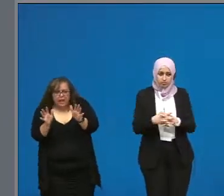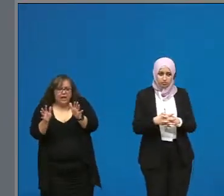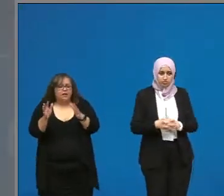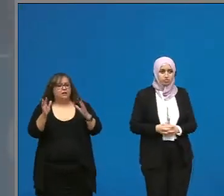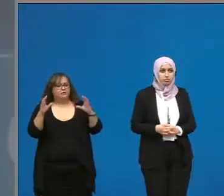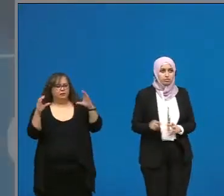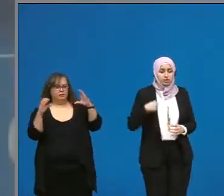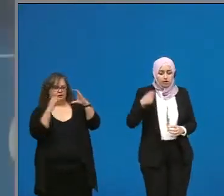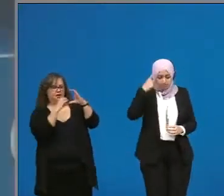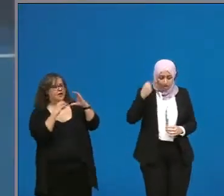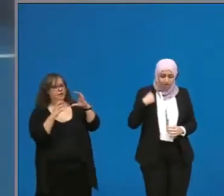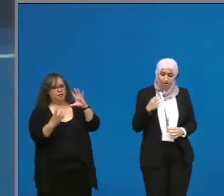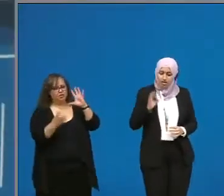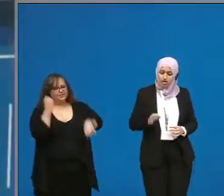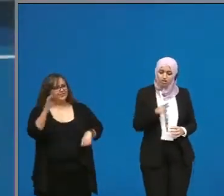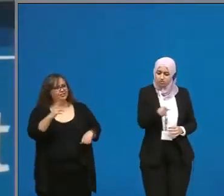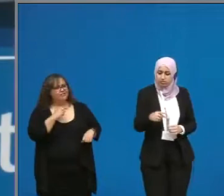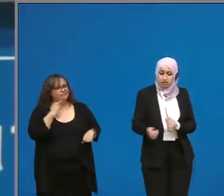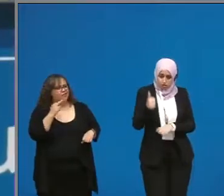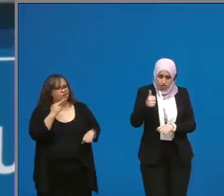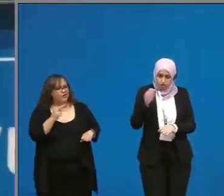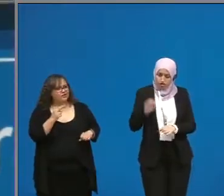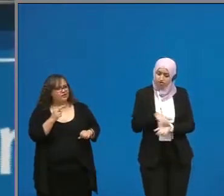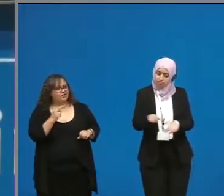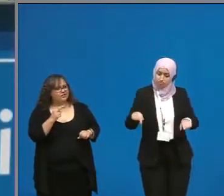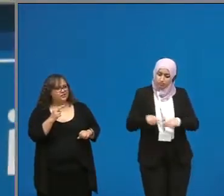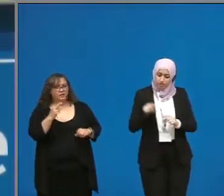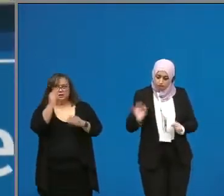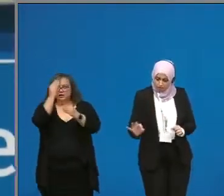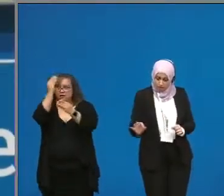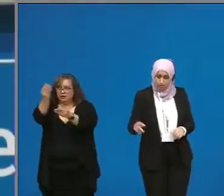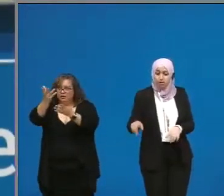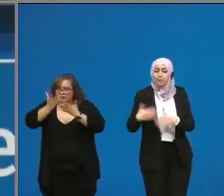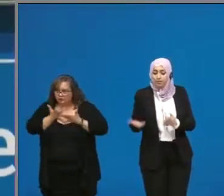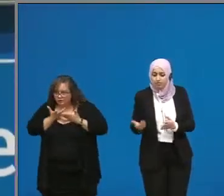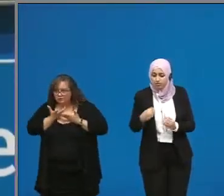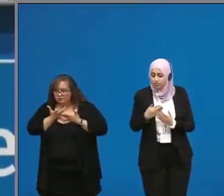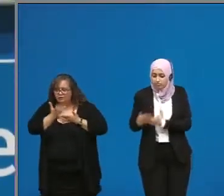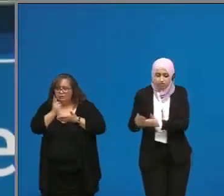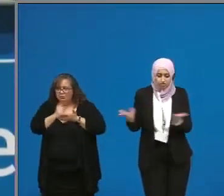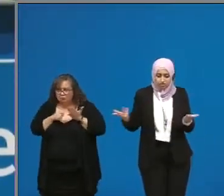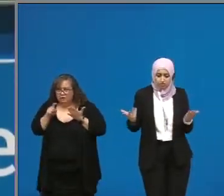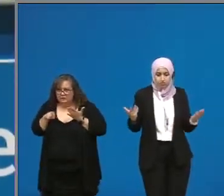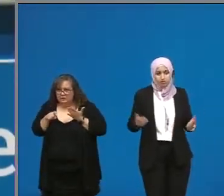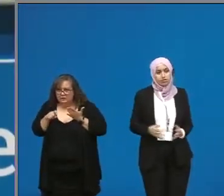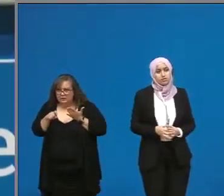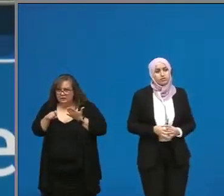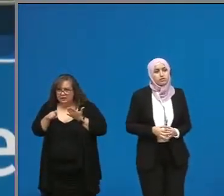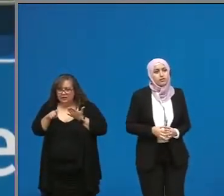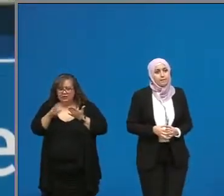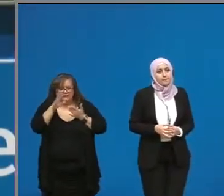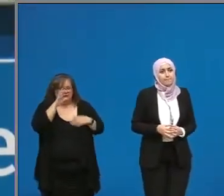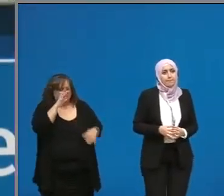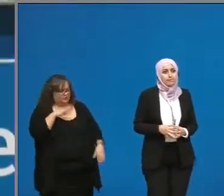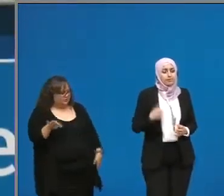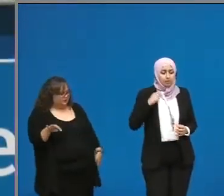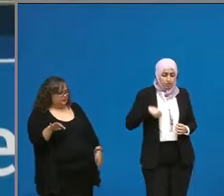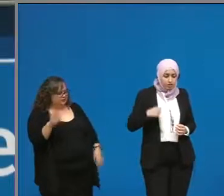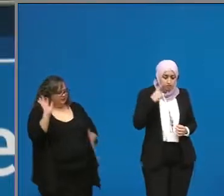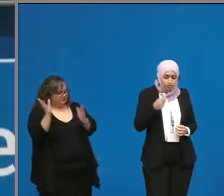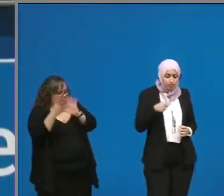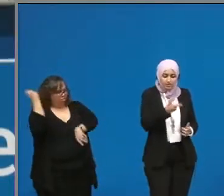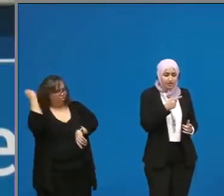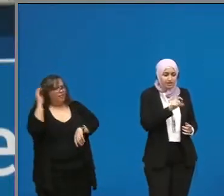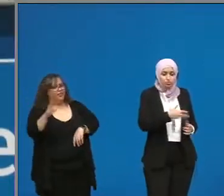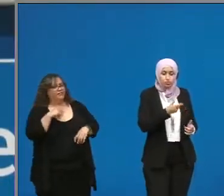of student voice at this point in time and what they need to actually succeed. But integration starts to look exactly like this. So we've taken them, we've moved them